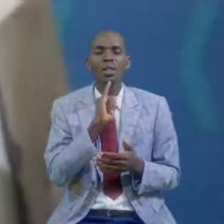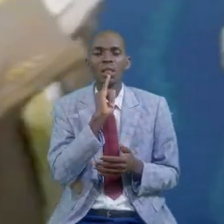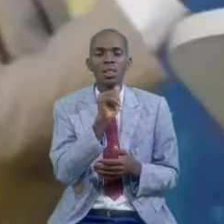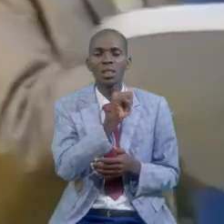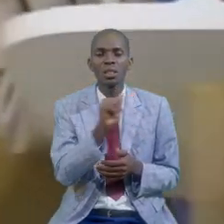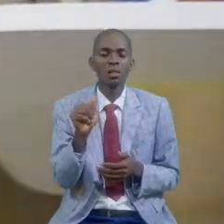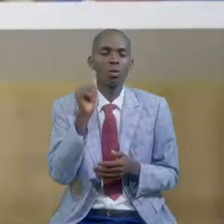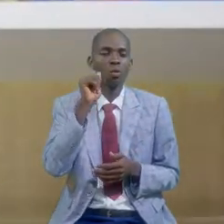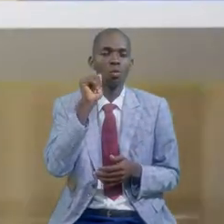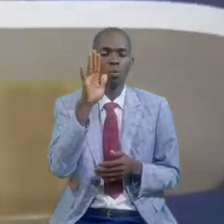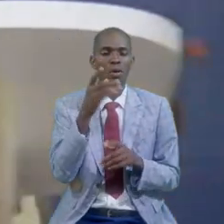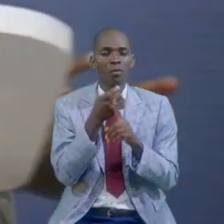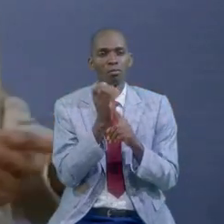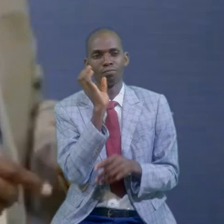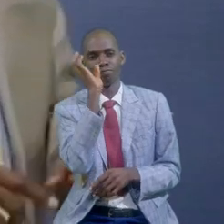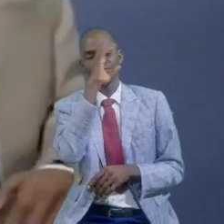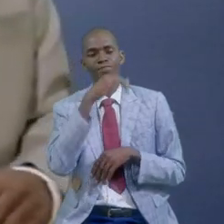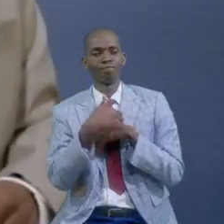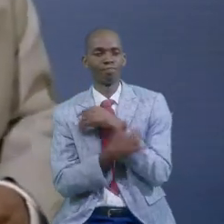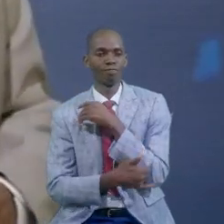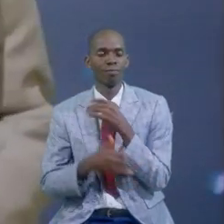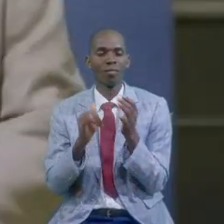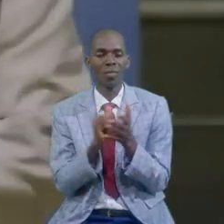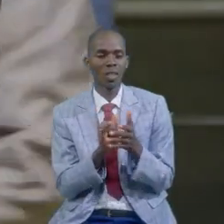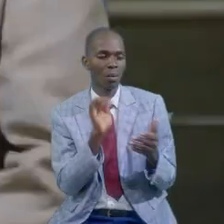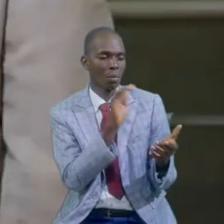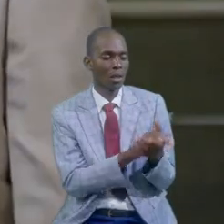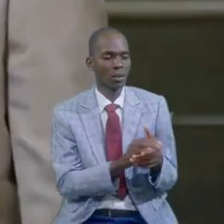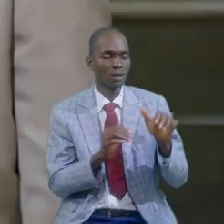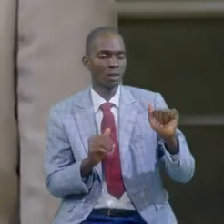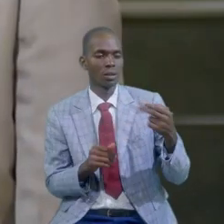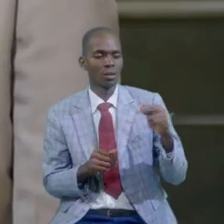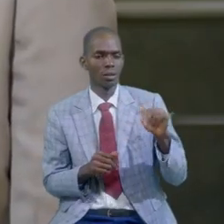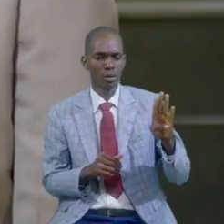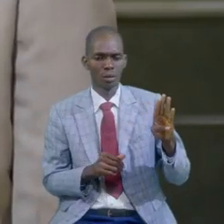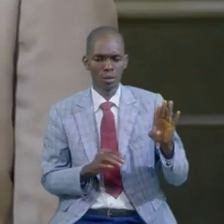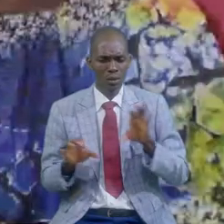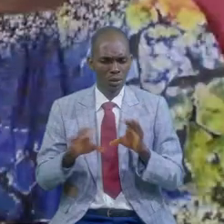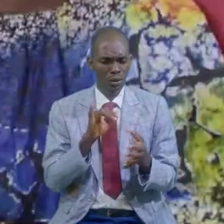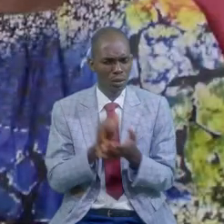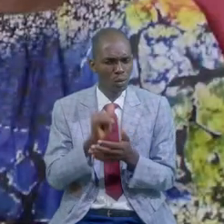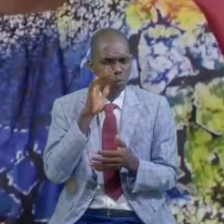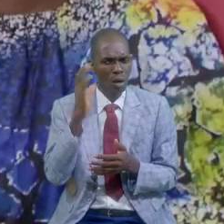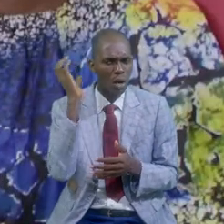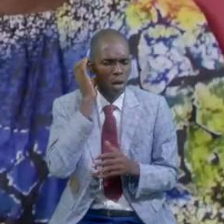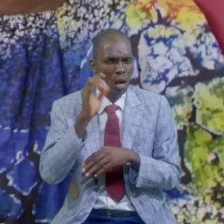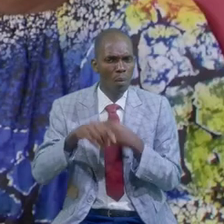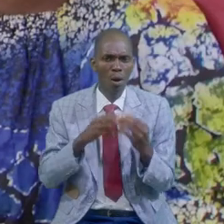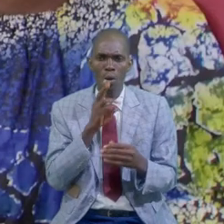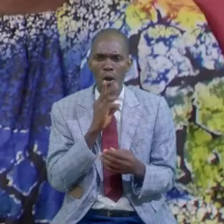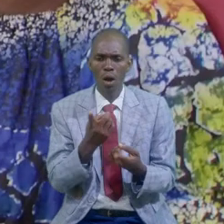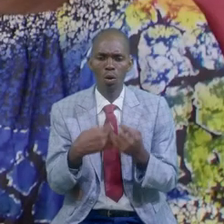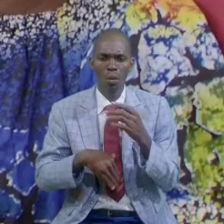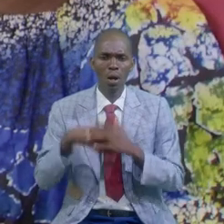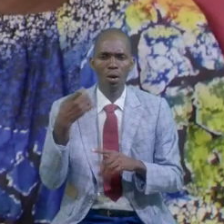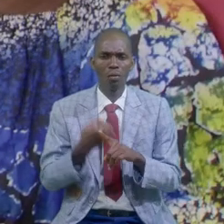came to the life of Ahab. Did she know about water coming out of the rock? Did she know